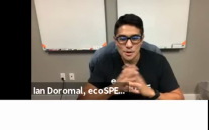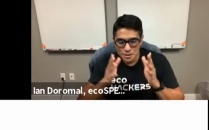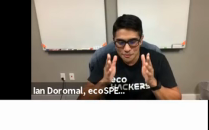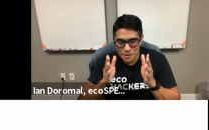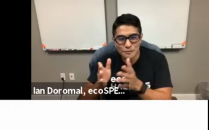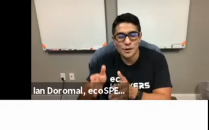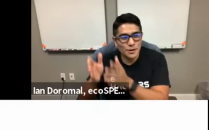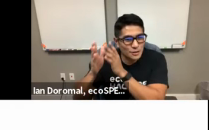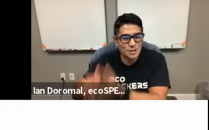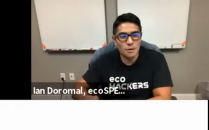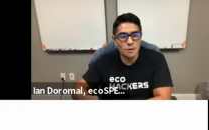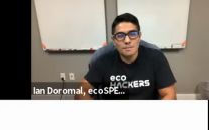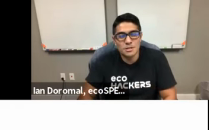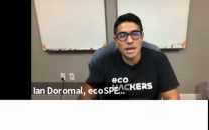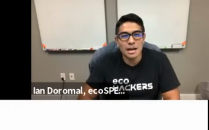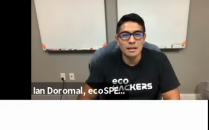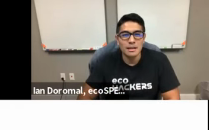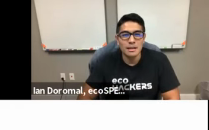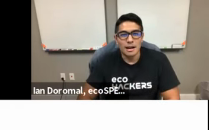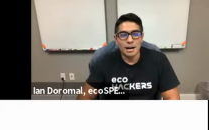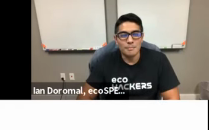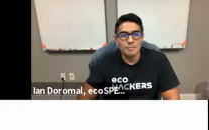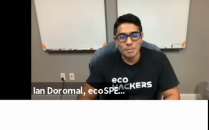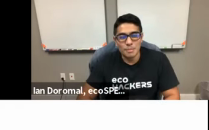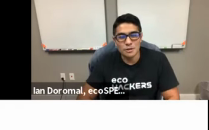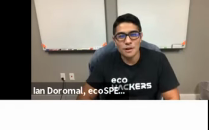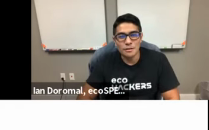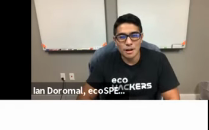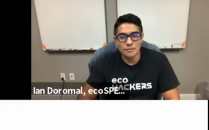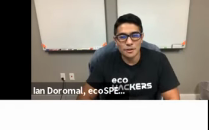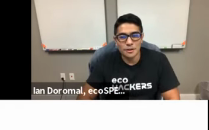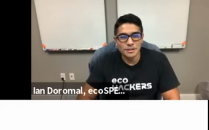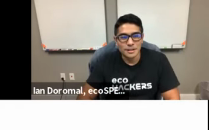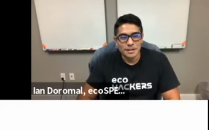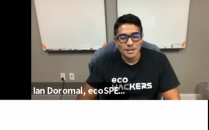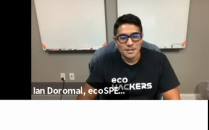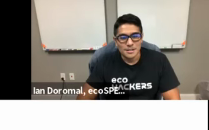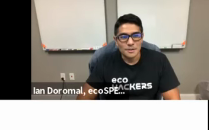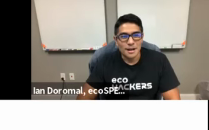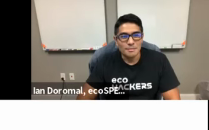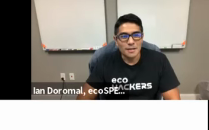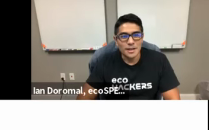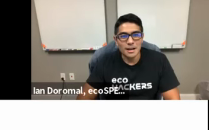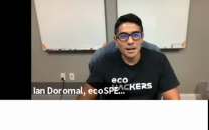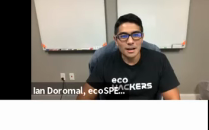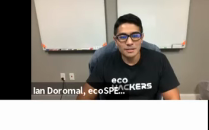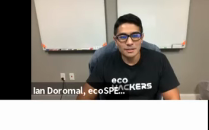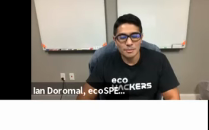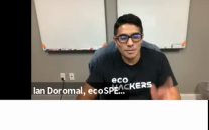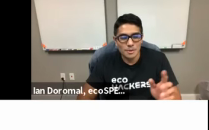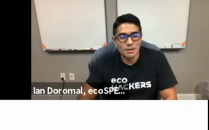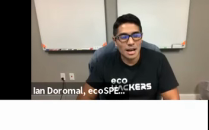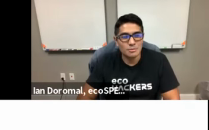people to find a vertical and just go as deep as you can. But make sure you find the right vertical. So I think